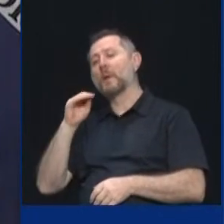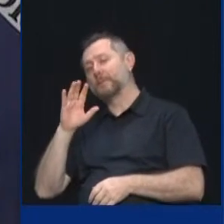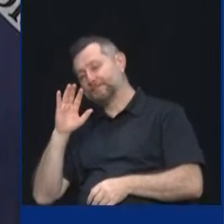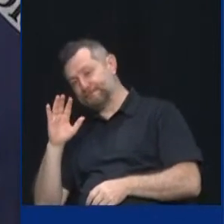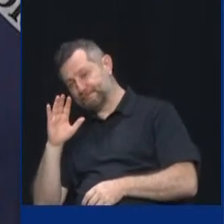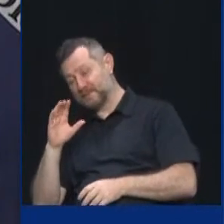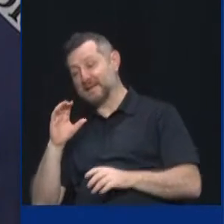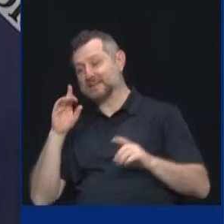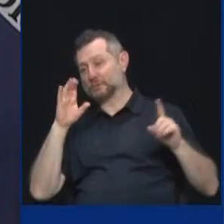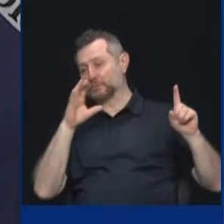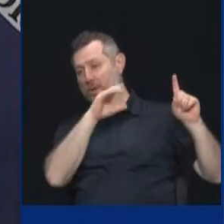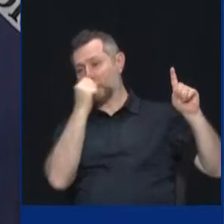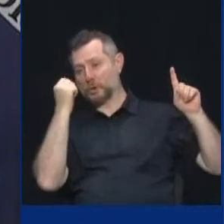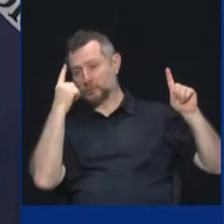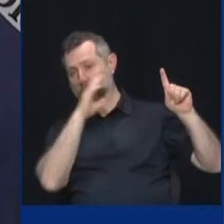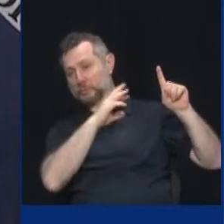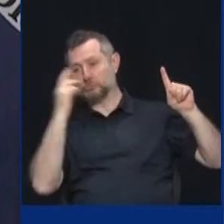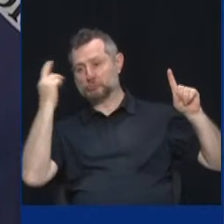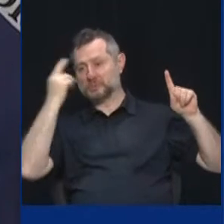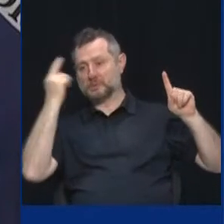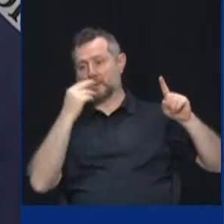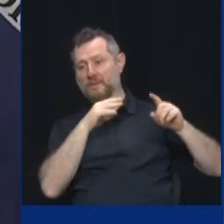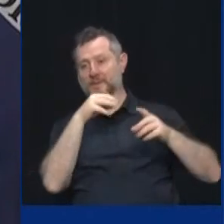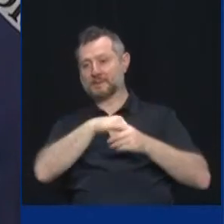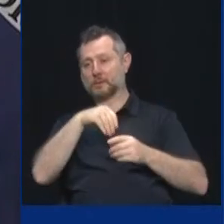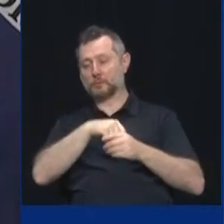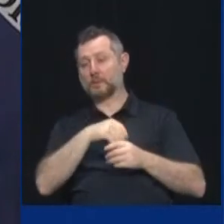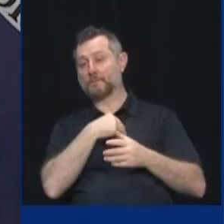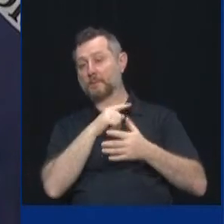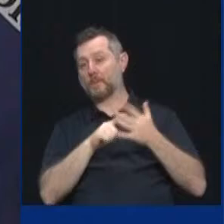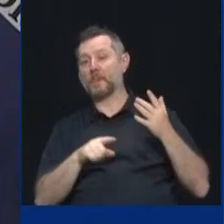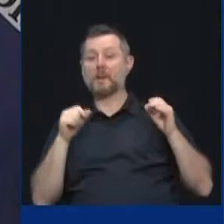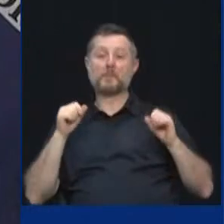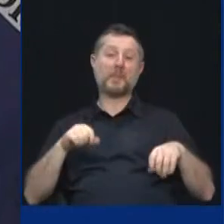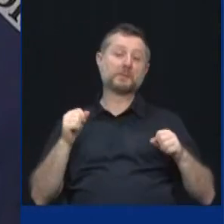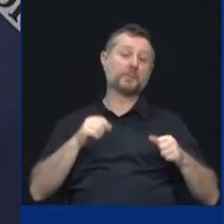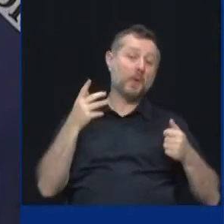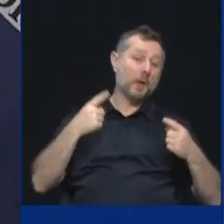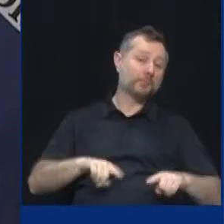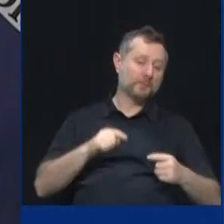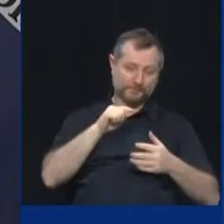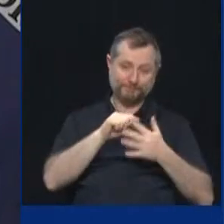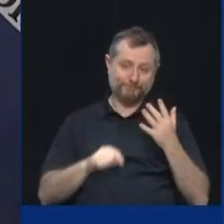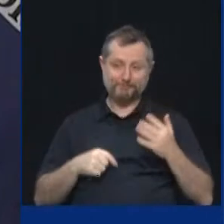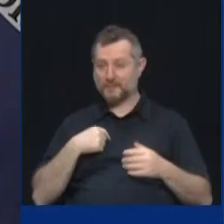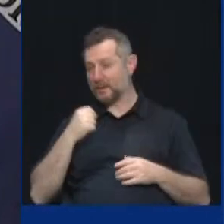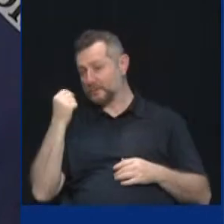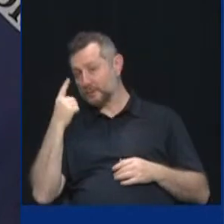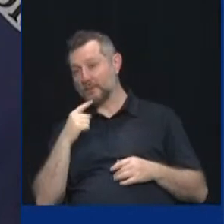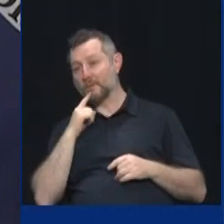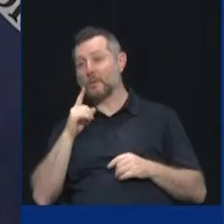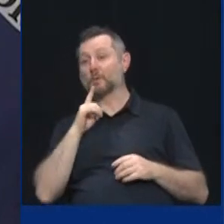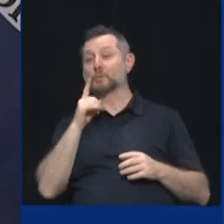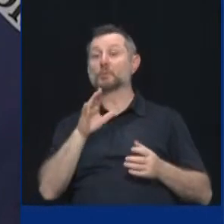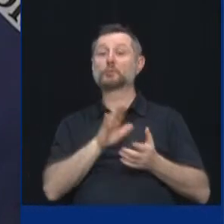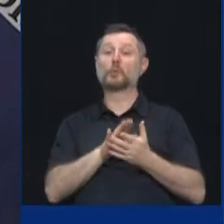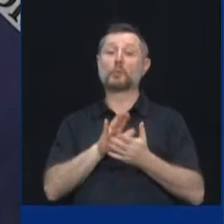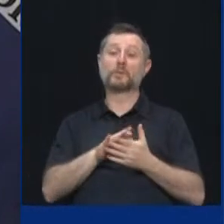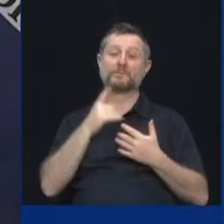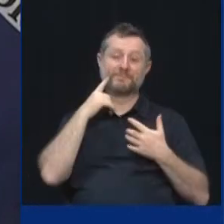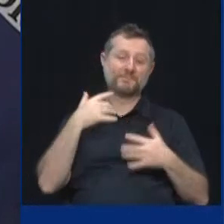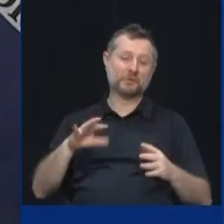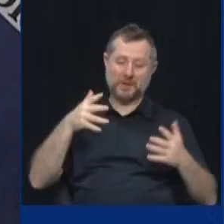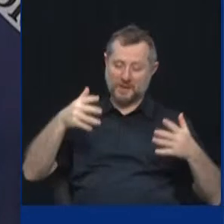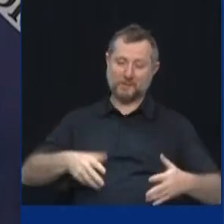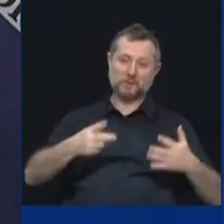the inside and the potential hazards on the inside. And there's only a couple of weeks left, Pete, so we don't want